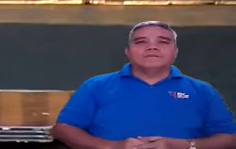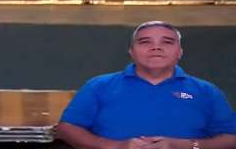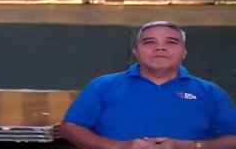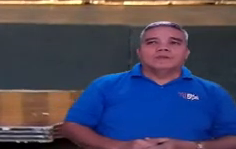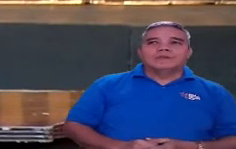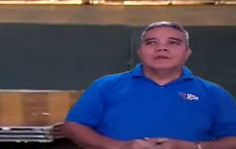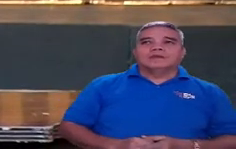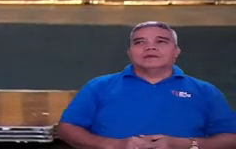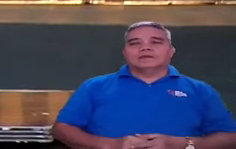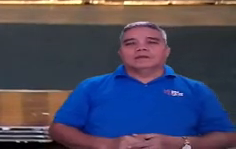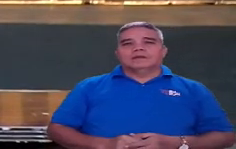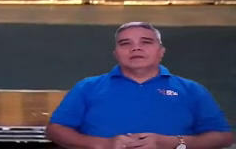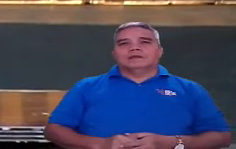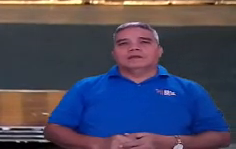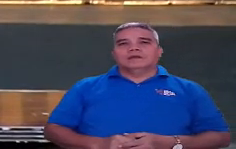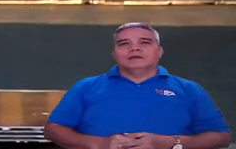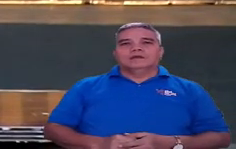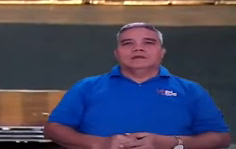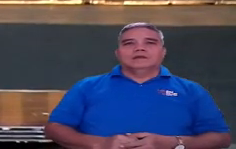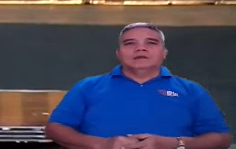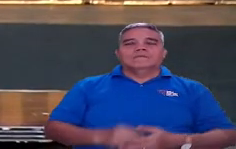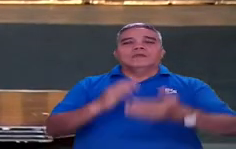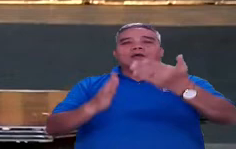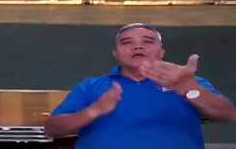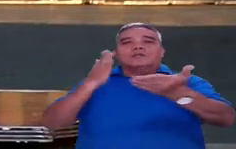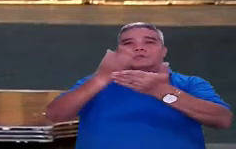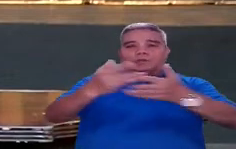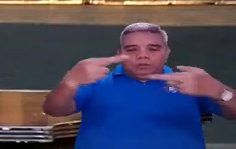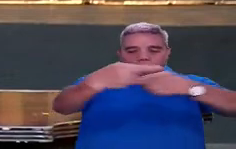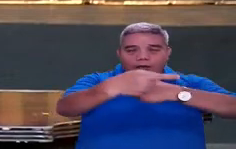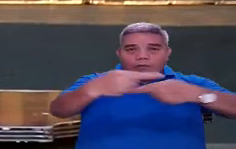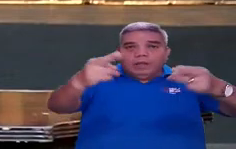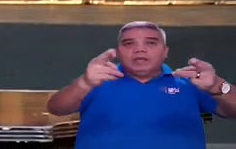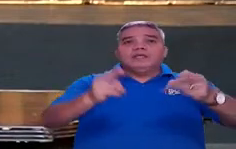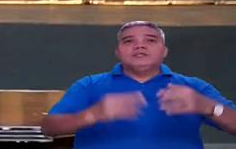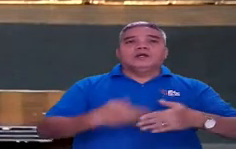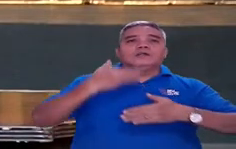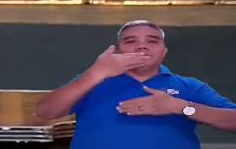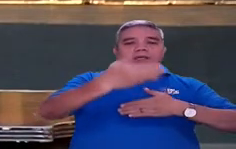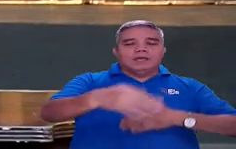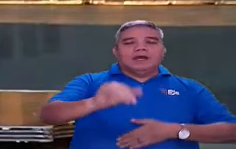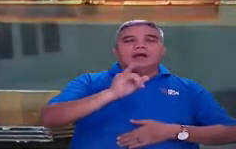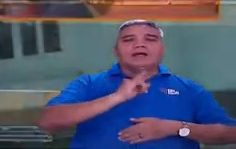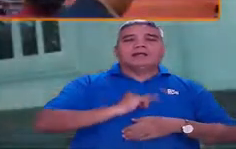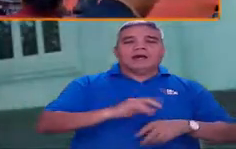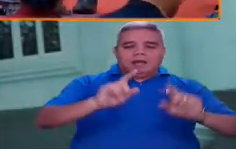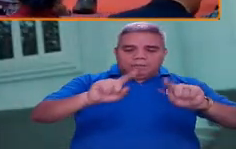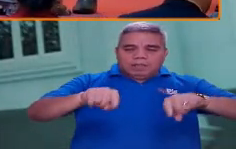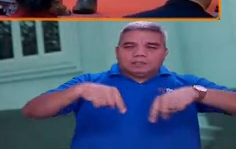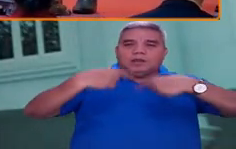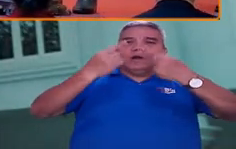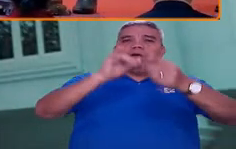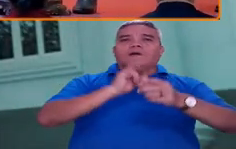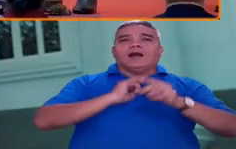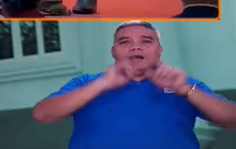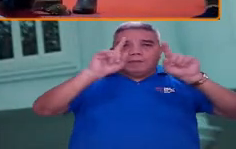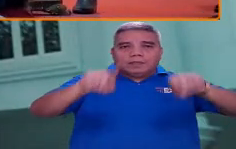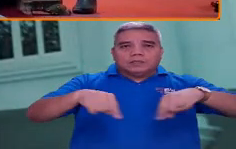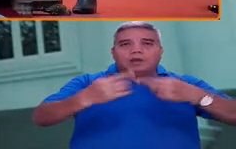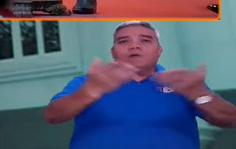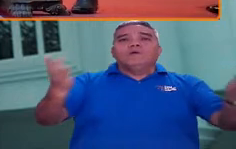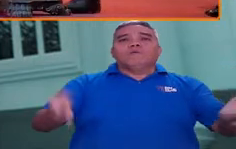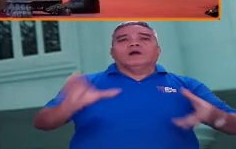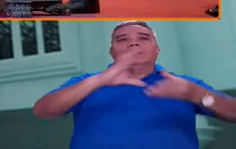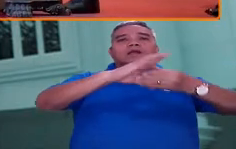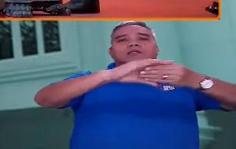regions beyond. Ready on the verse, sing. To the regions beyond,